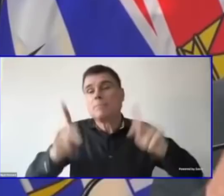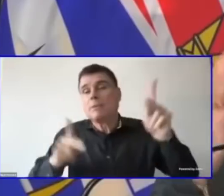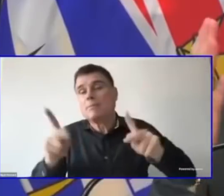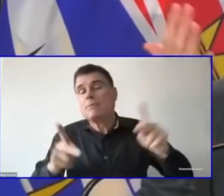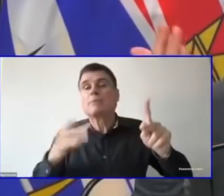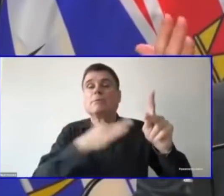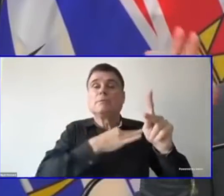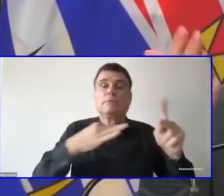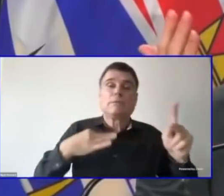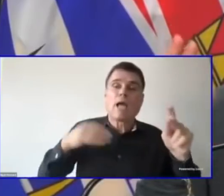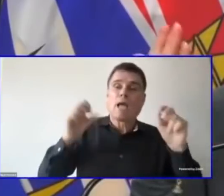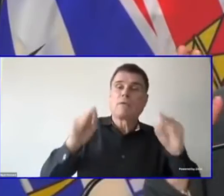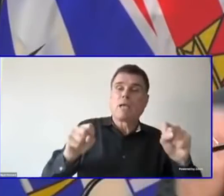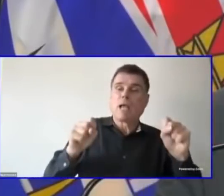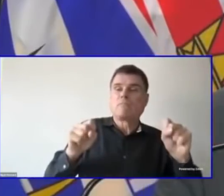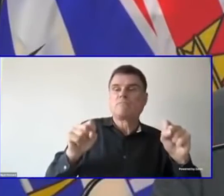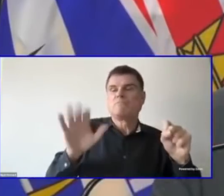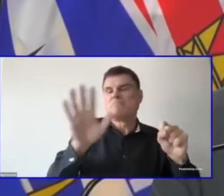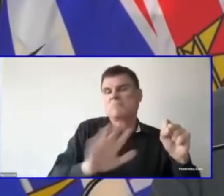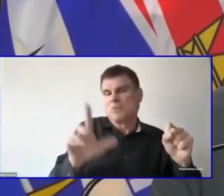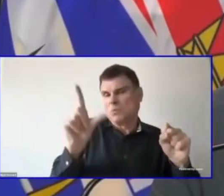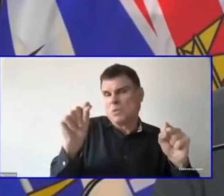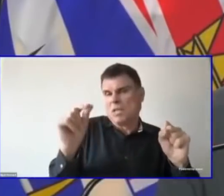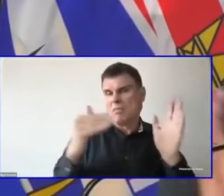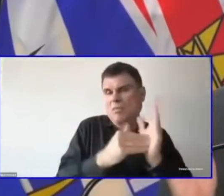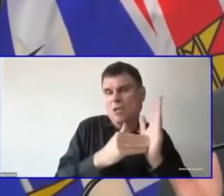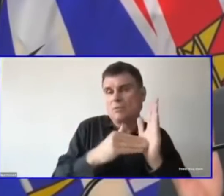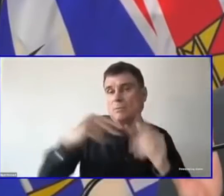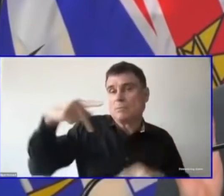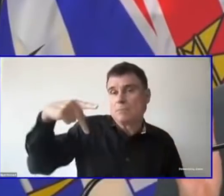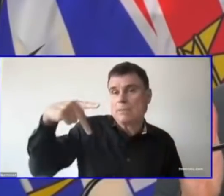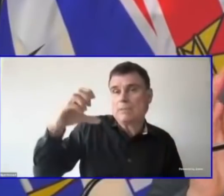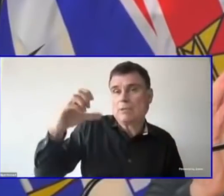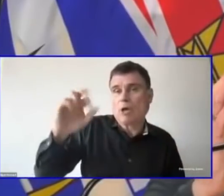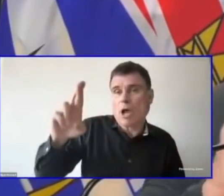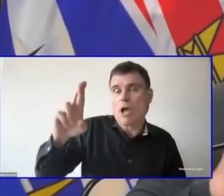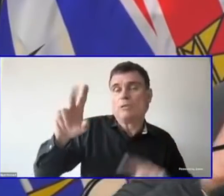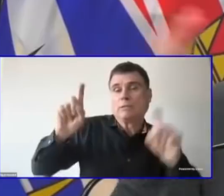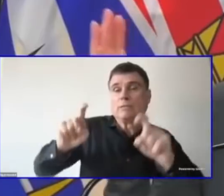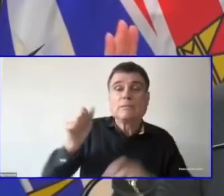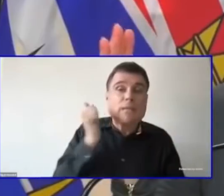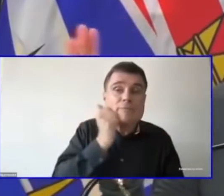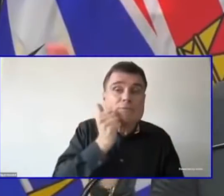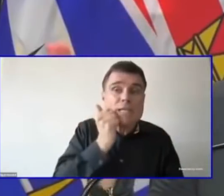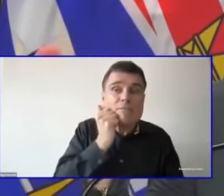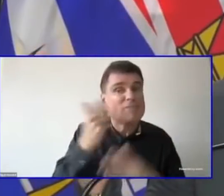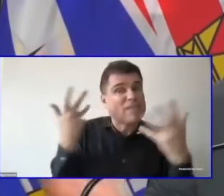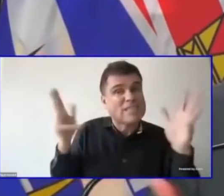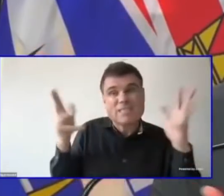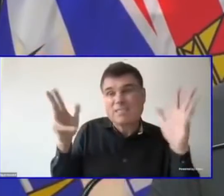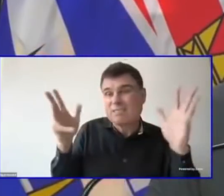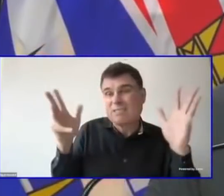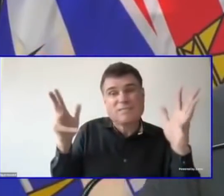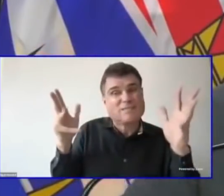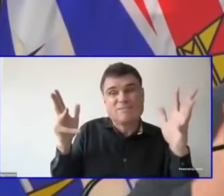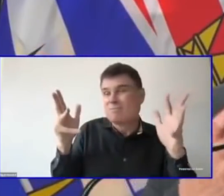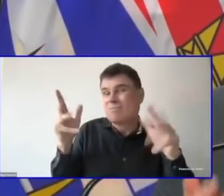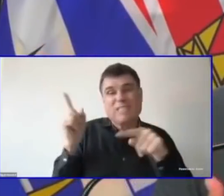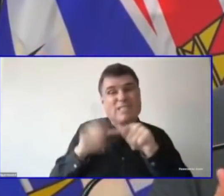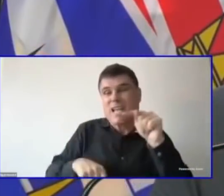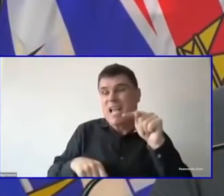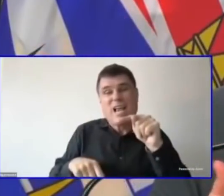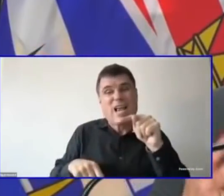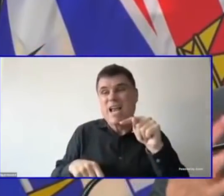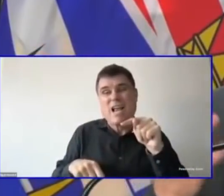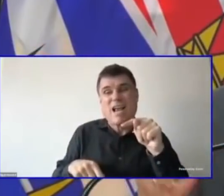province is about 20,000 PCR tests a day. That's our maximum. That is how we have planned. You can't create people to